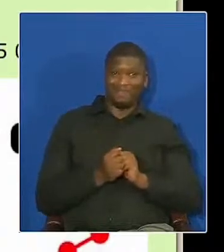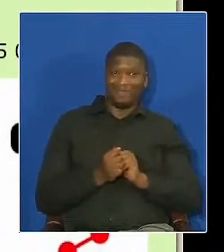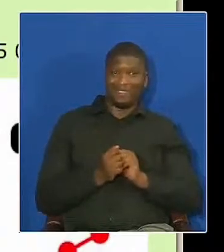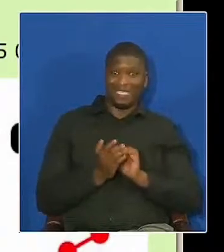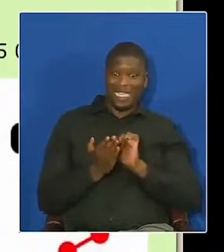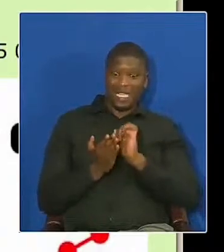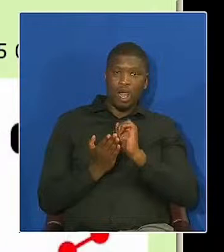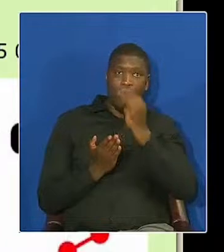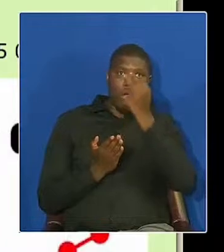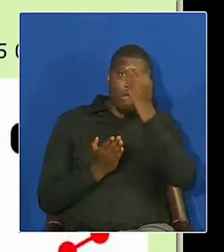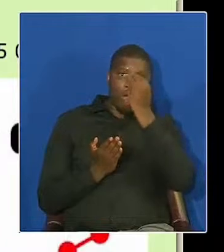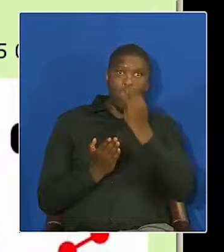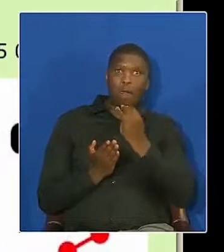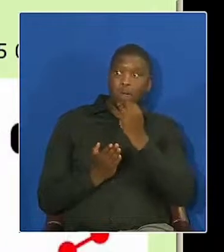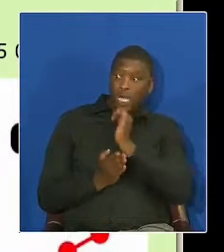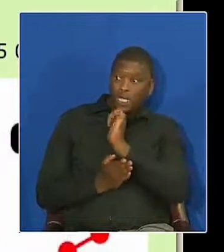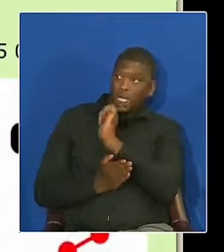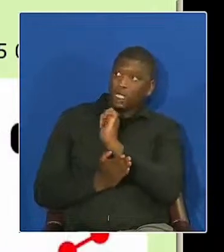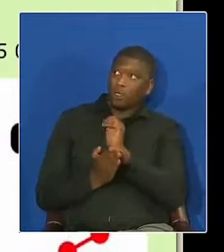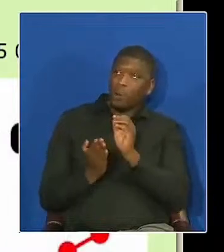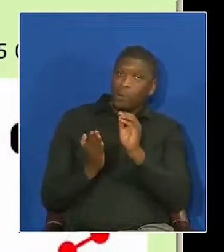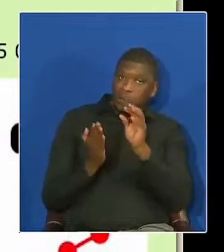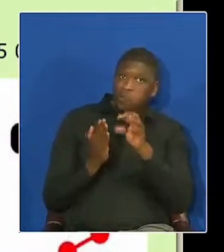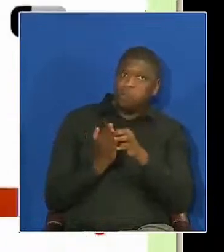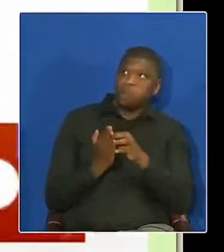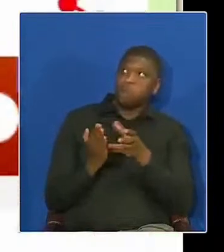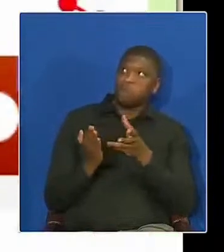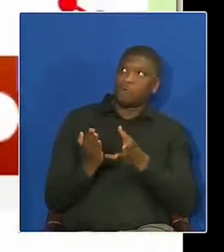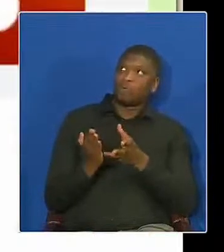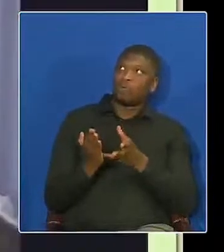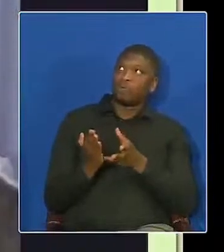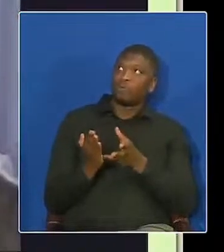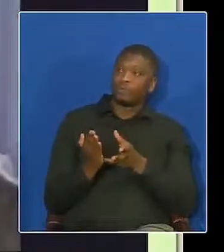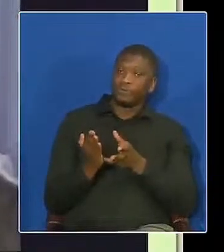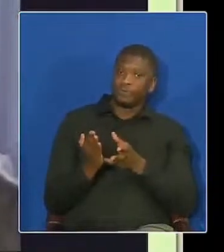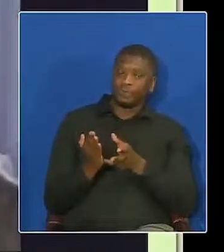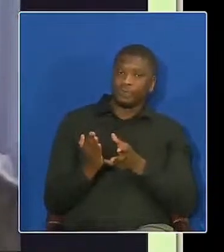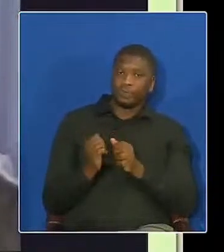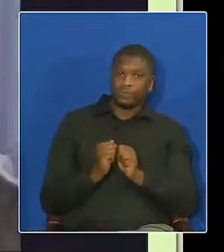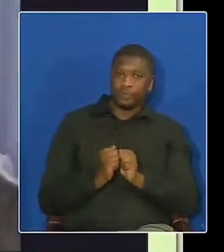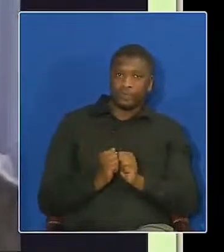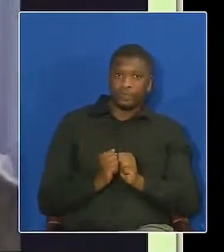photo